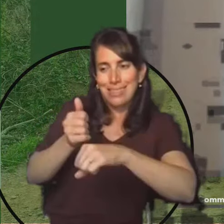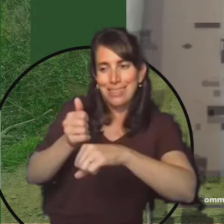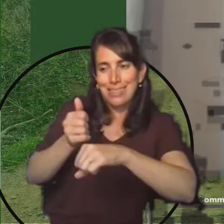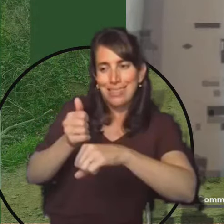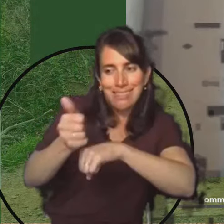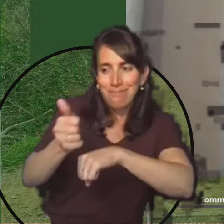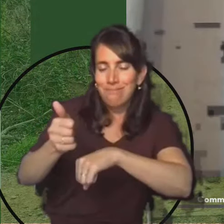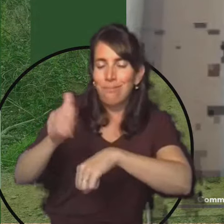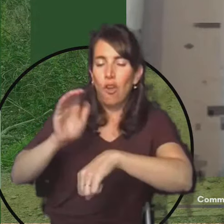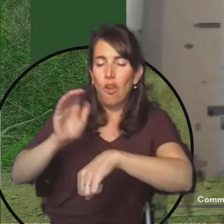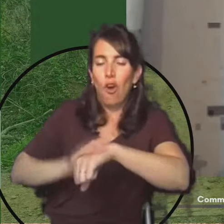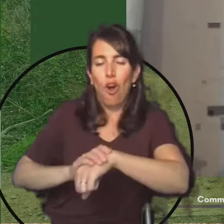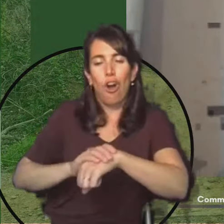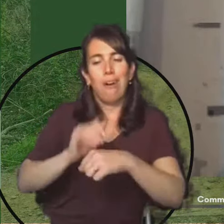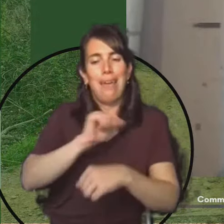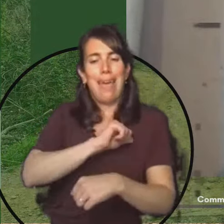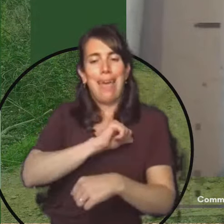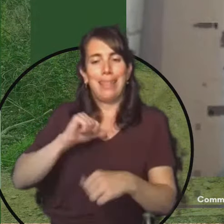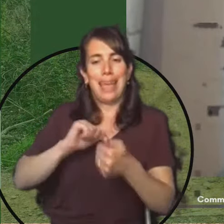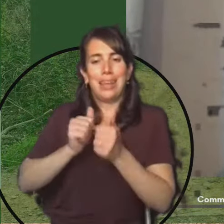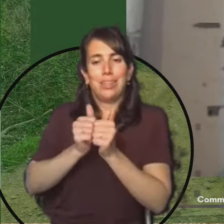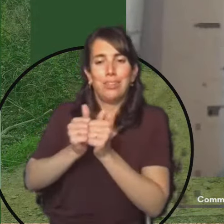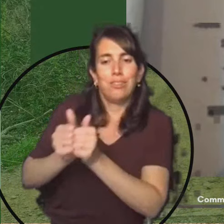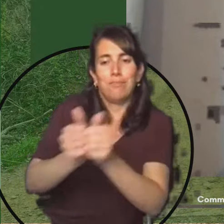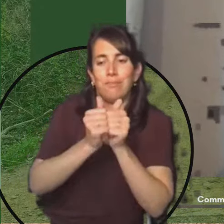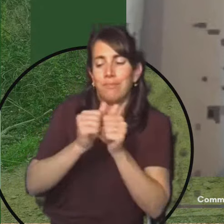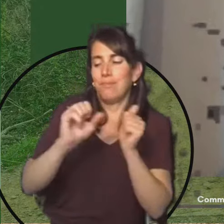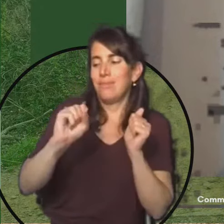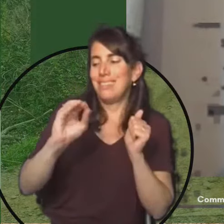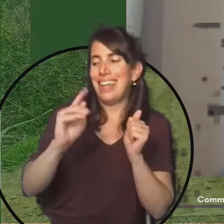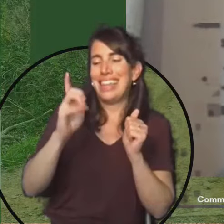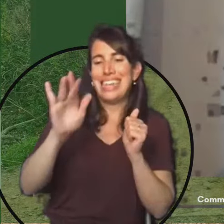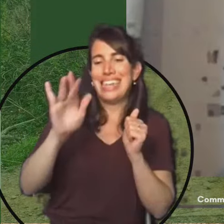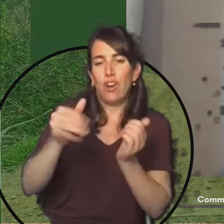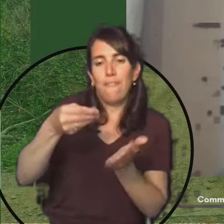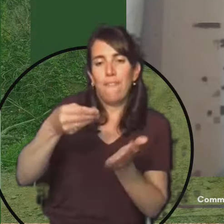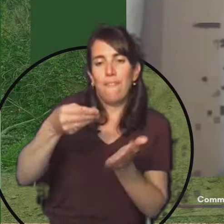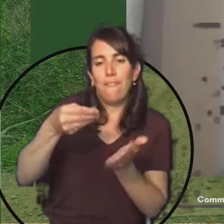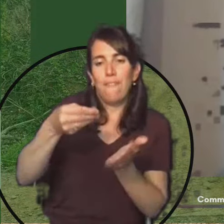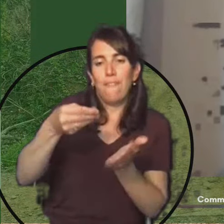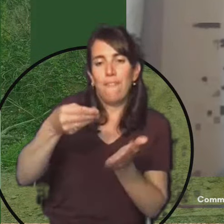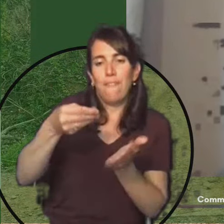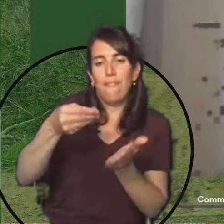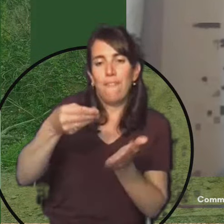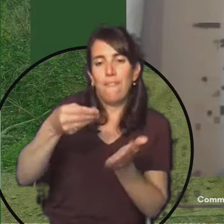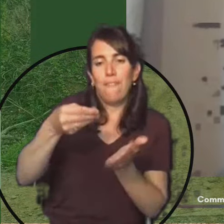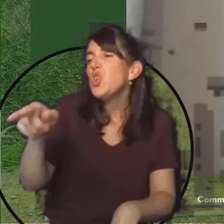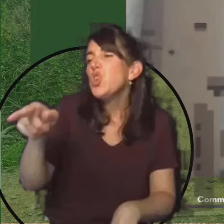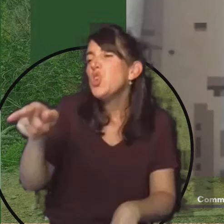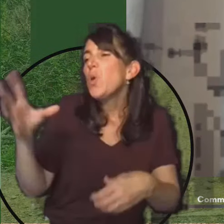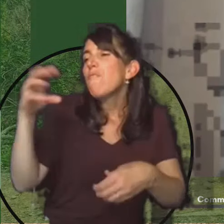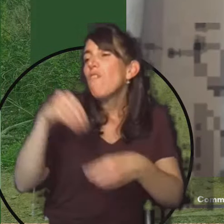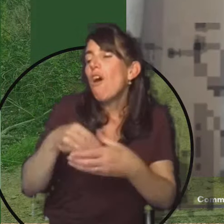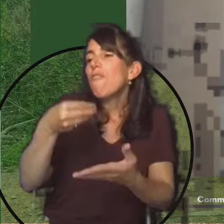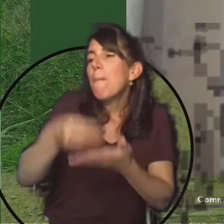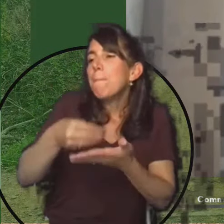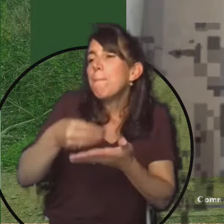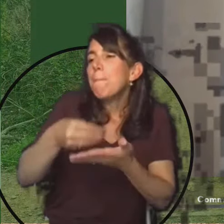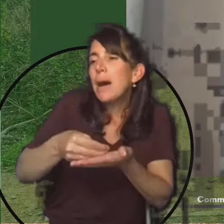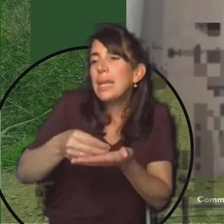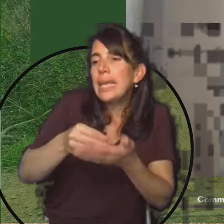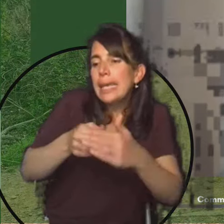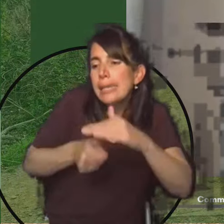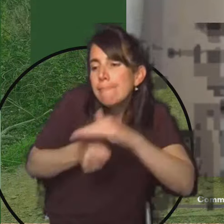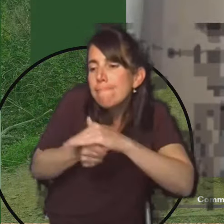with charges of money laundering. And again, the Atlanta Bail Fund itself is a form of mutual